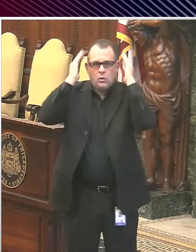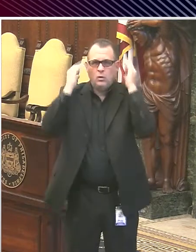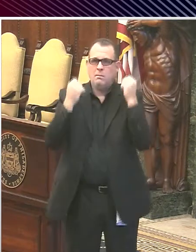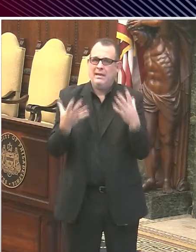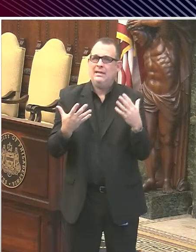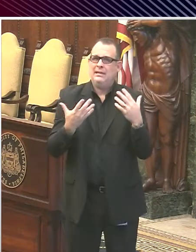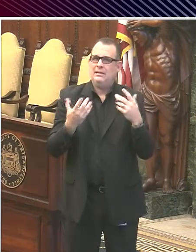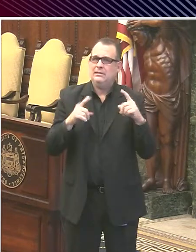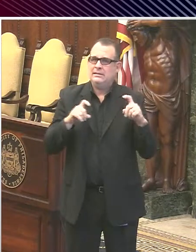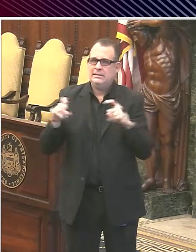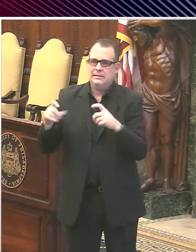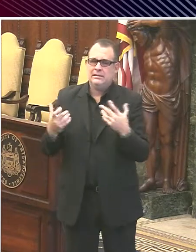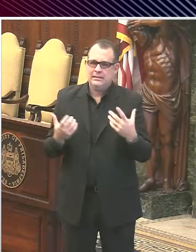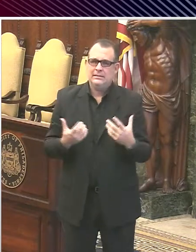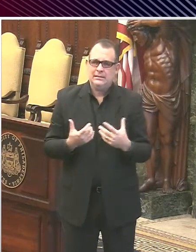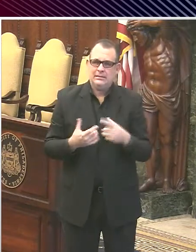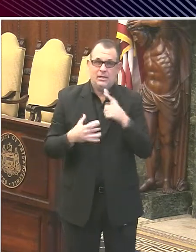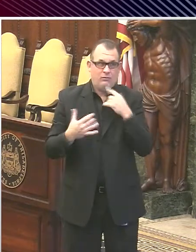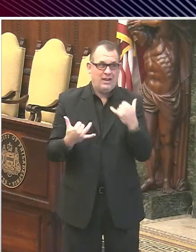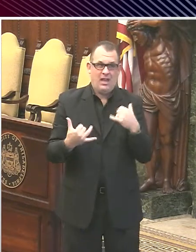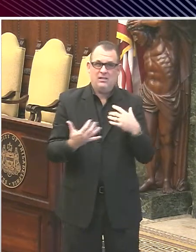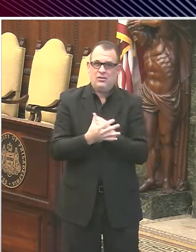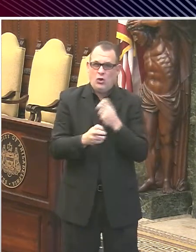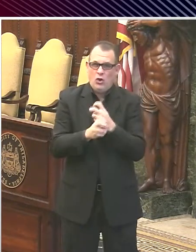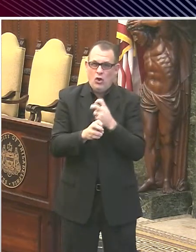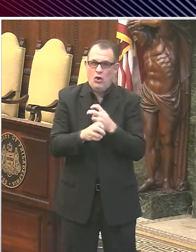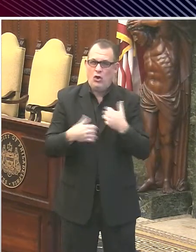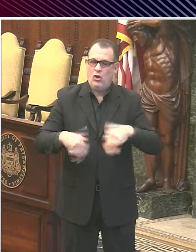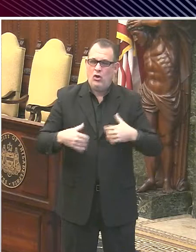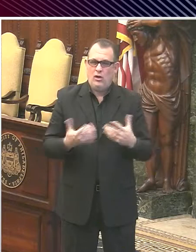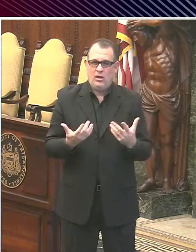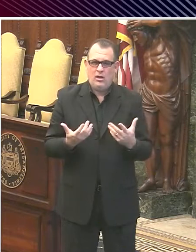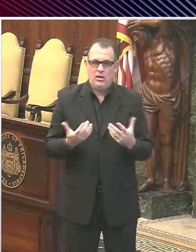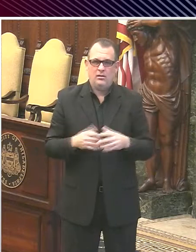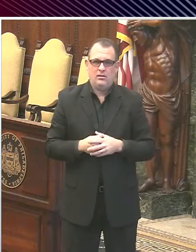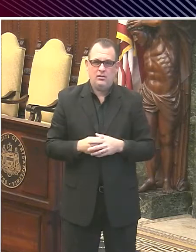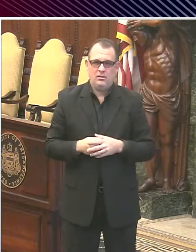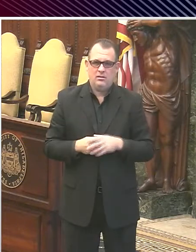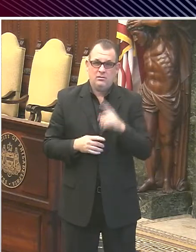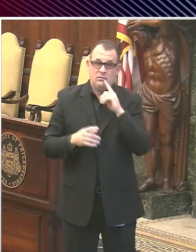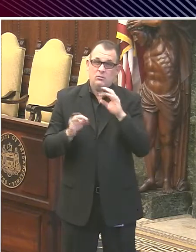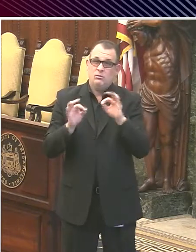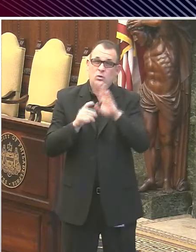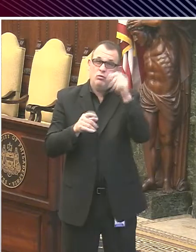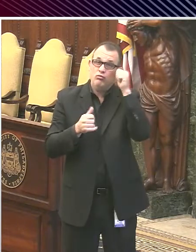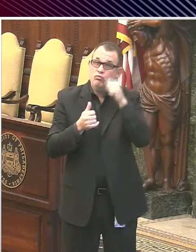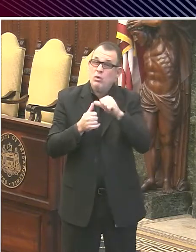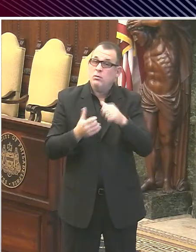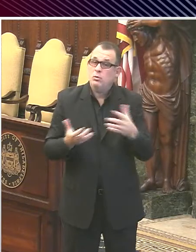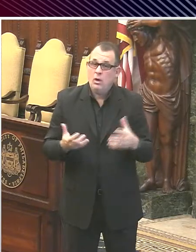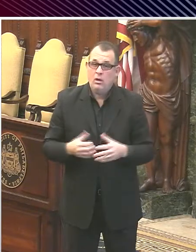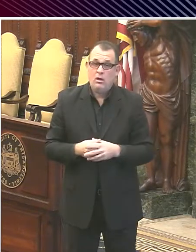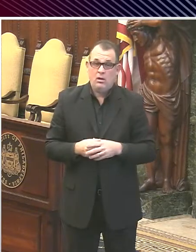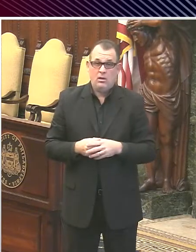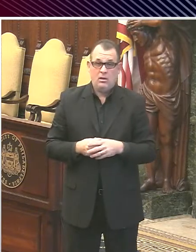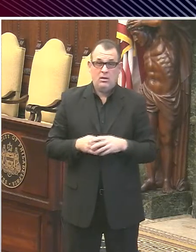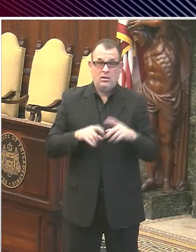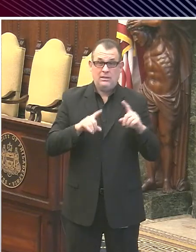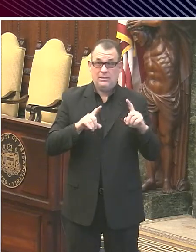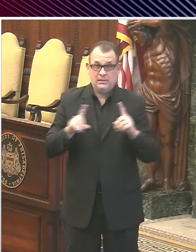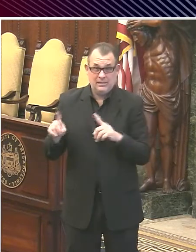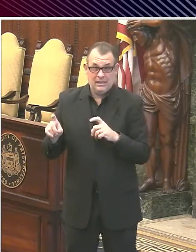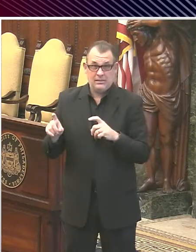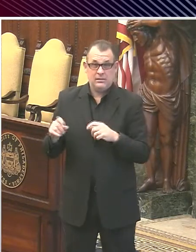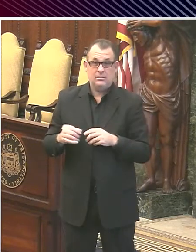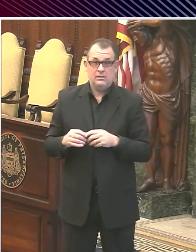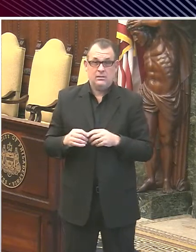for people to get tested, it's important for people to remember the priorities. It's most important for people to be tested if they have symptoms or if they've been exposed to